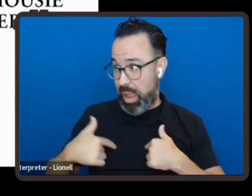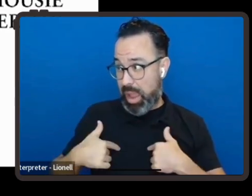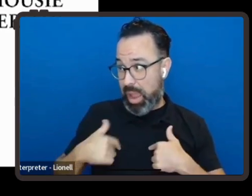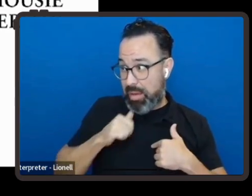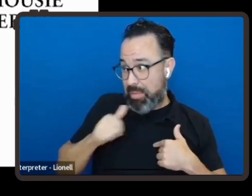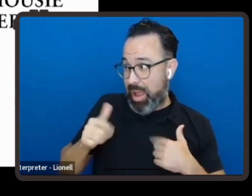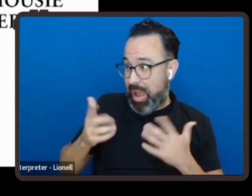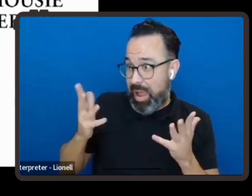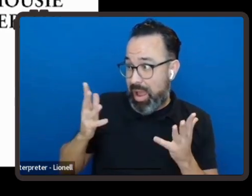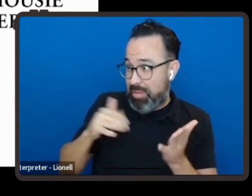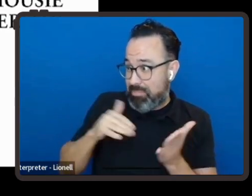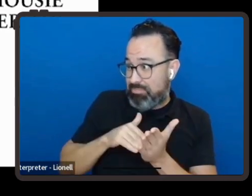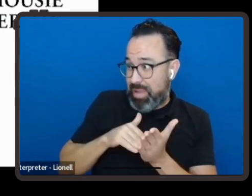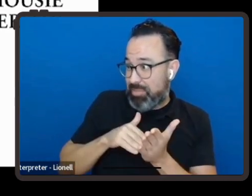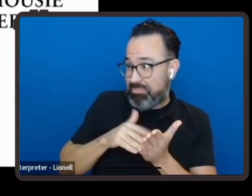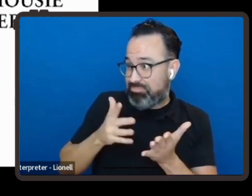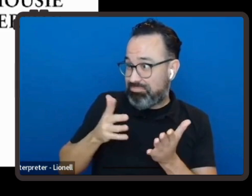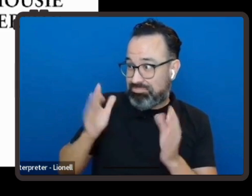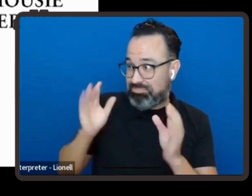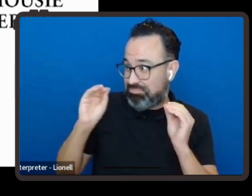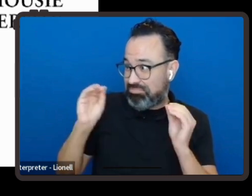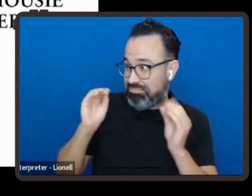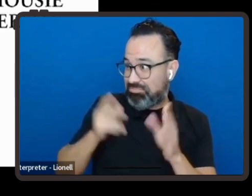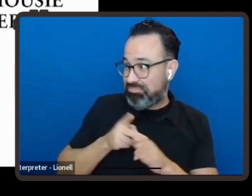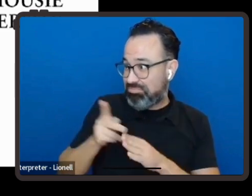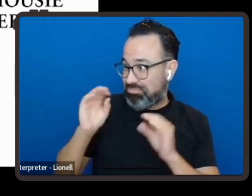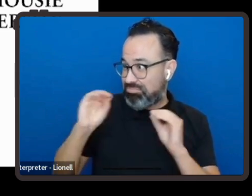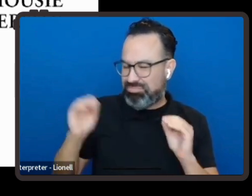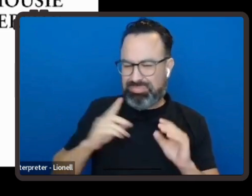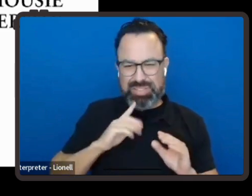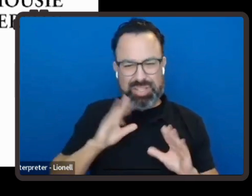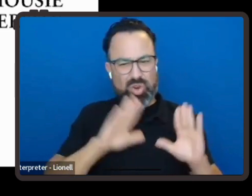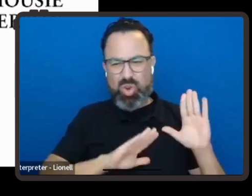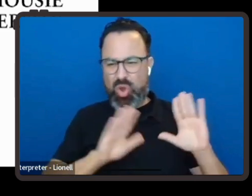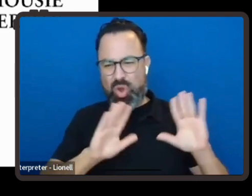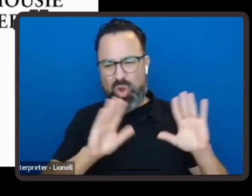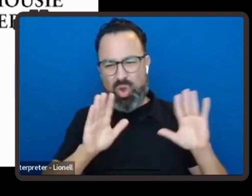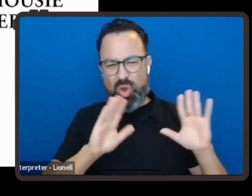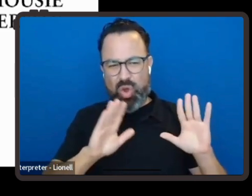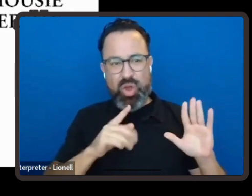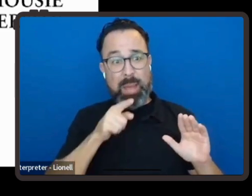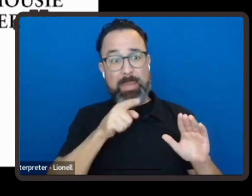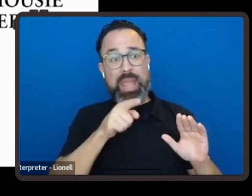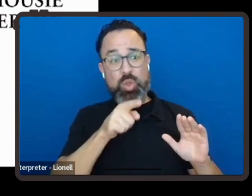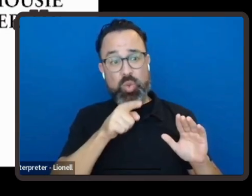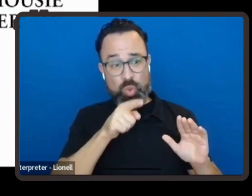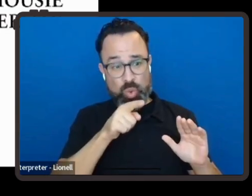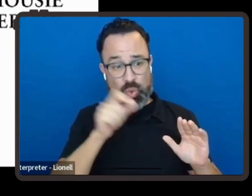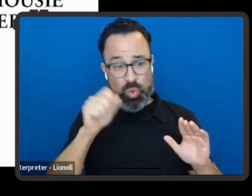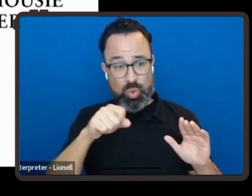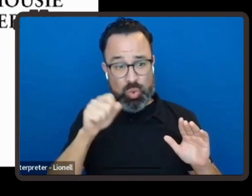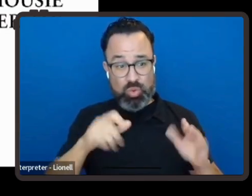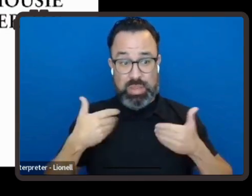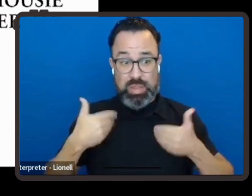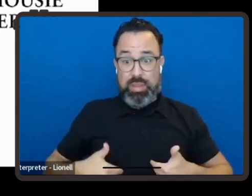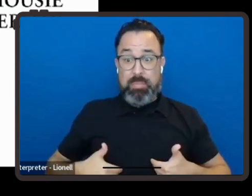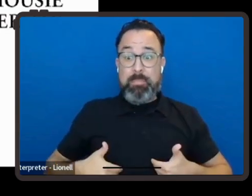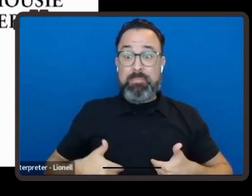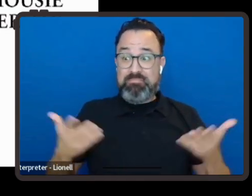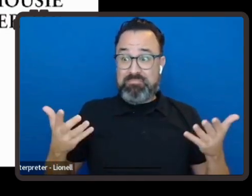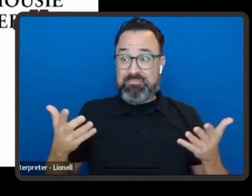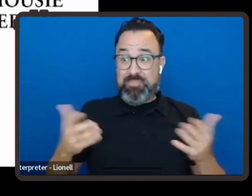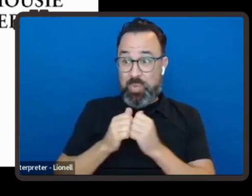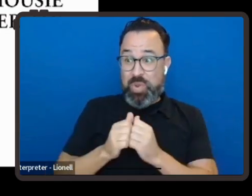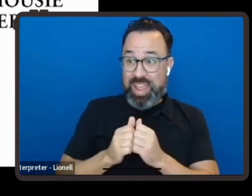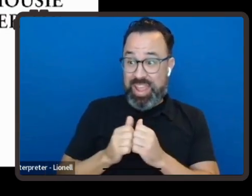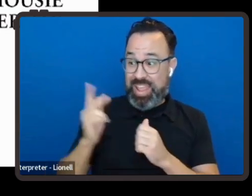professional. But she denied and said, no, I mean you. So here I am together with her.